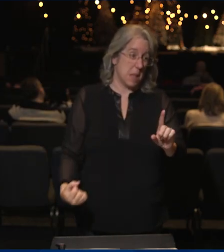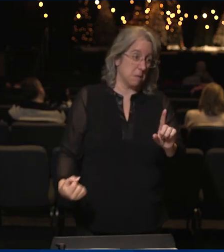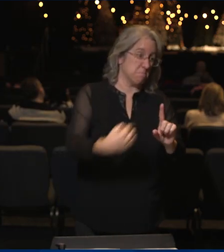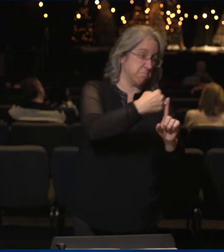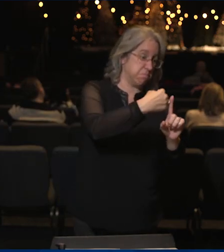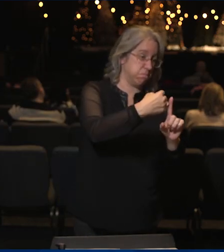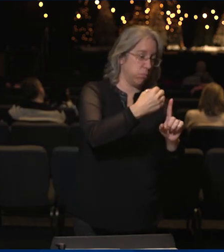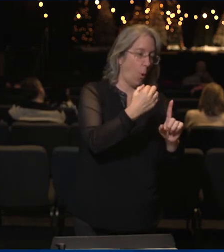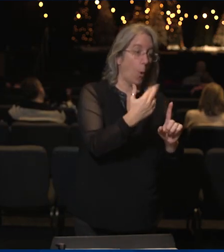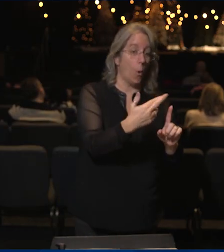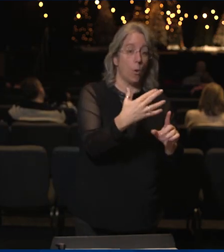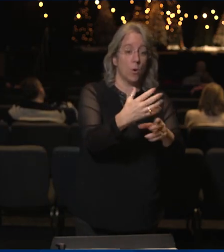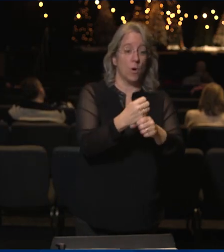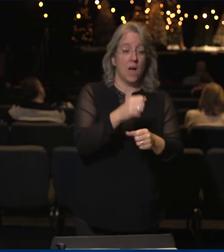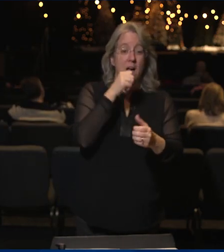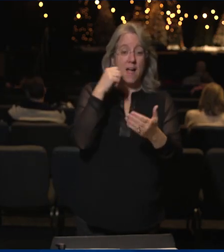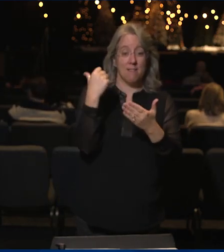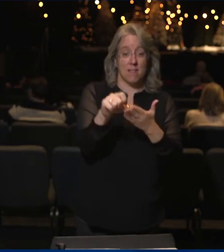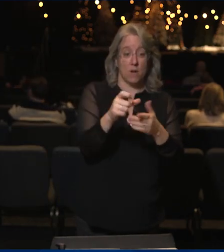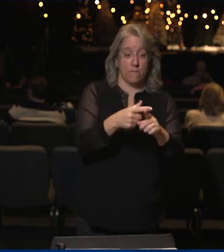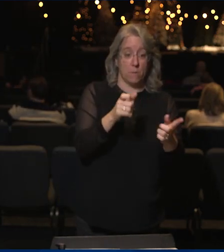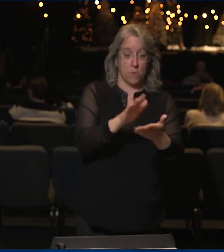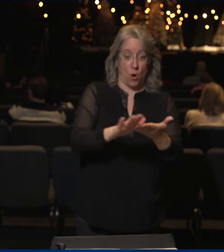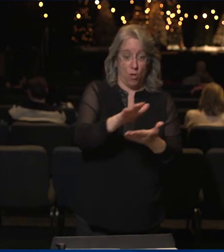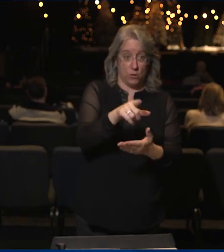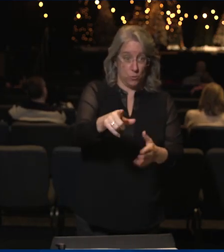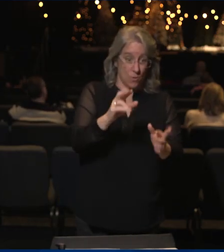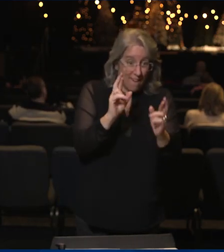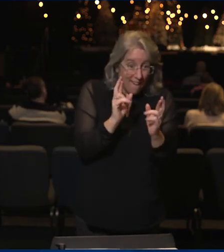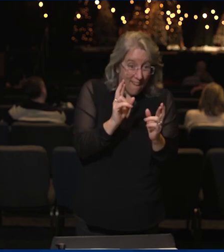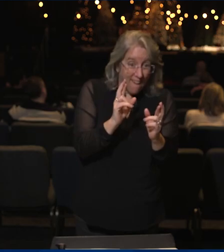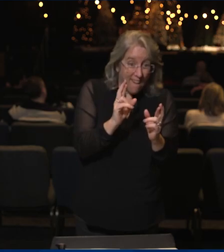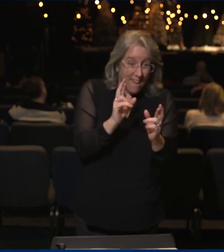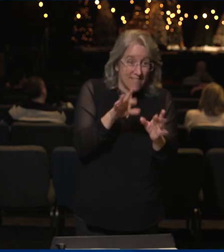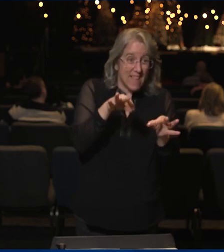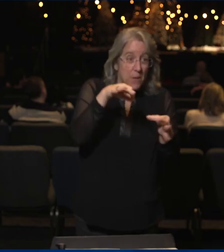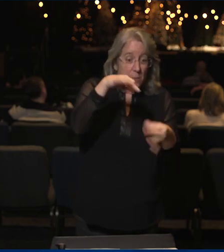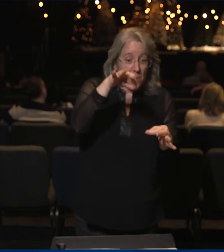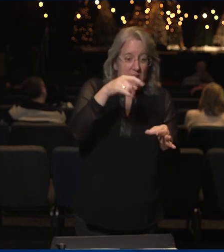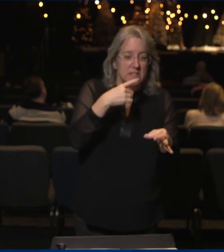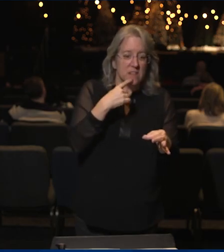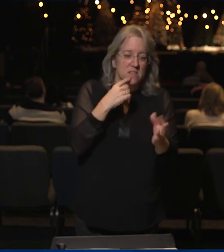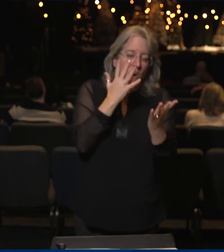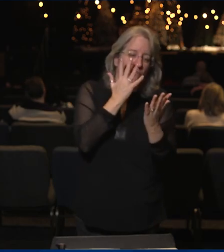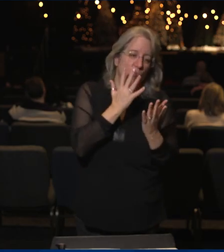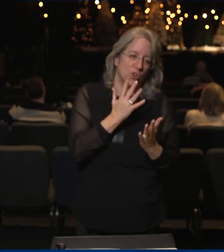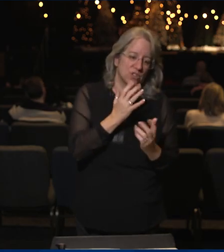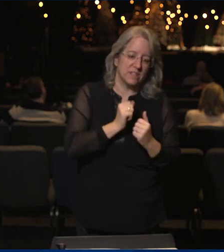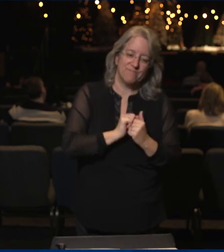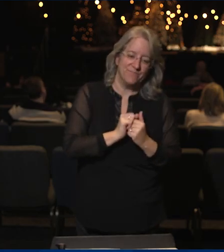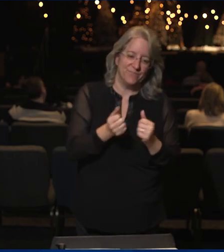Or you get a letter from the college that you were hoping for, and it's like the thin letter that says, unfortunately.